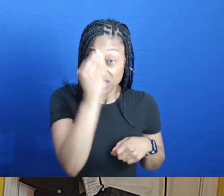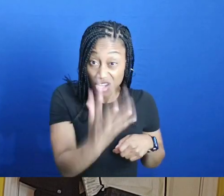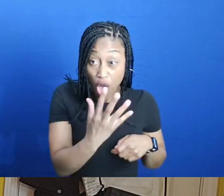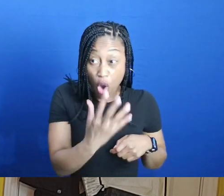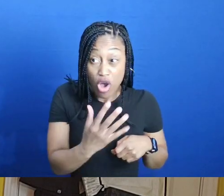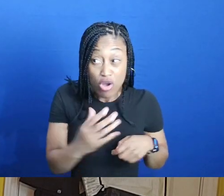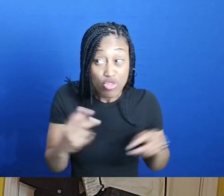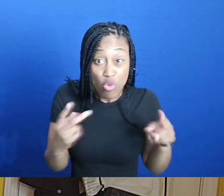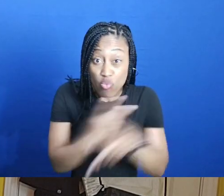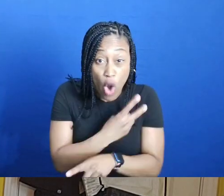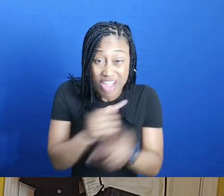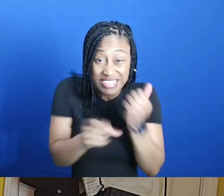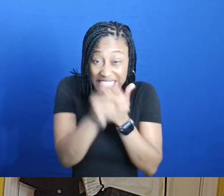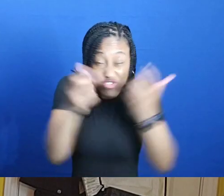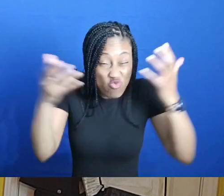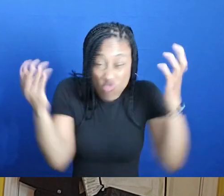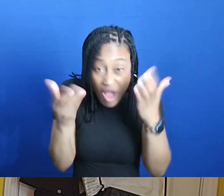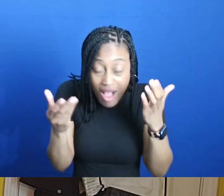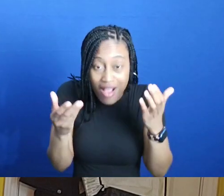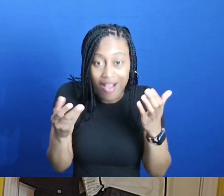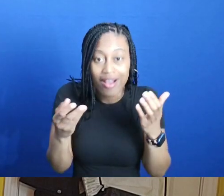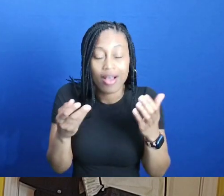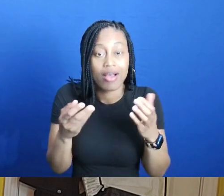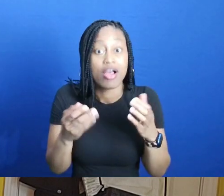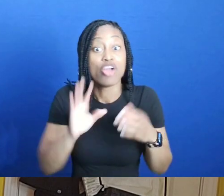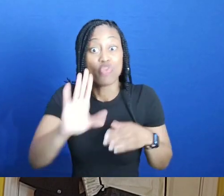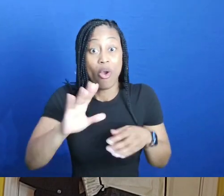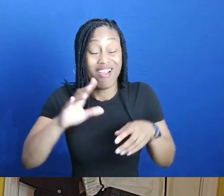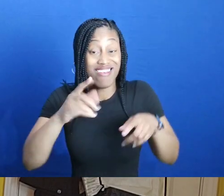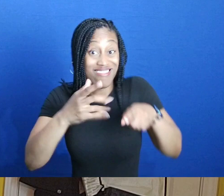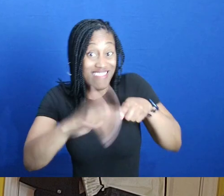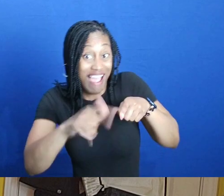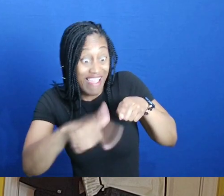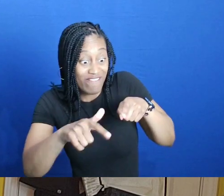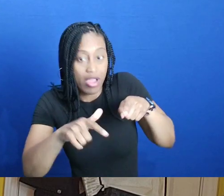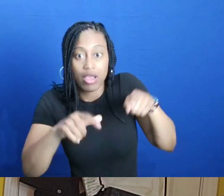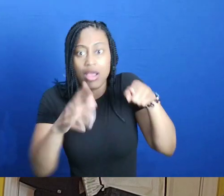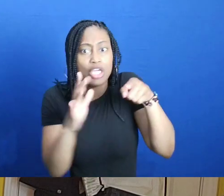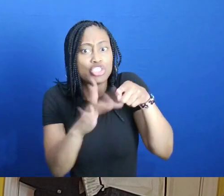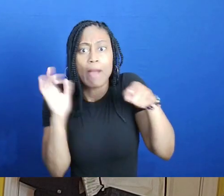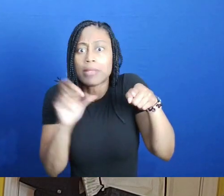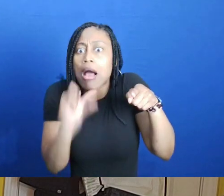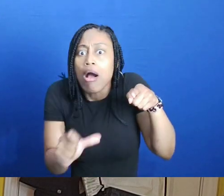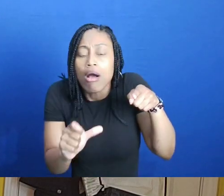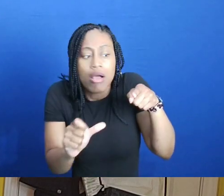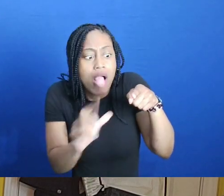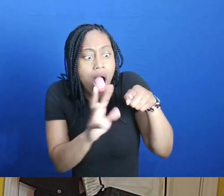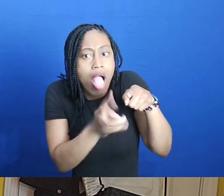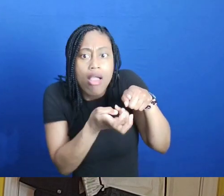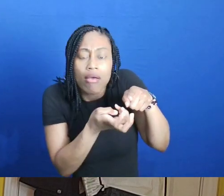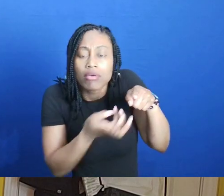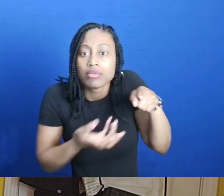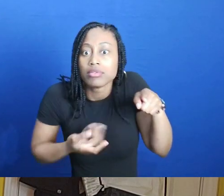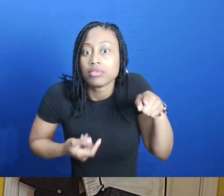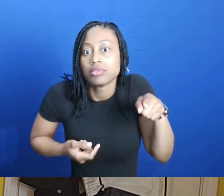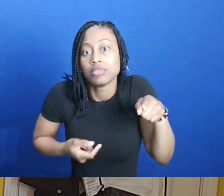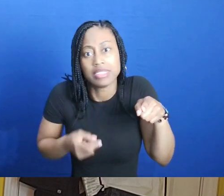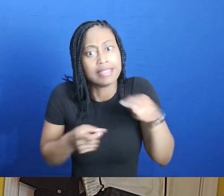kitchen. I will tell you that the most dangerous tool in your kitchen is a dull